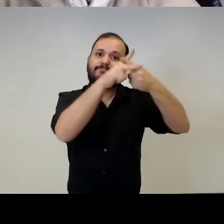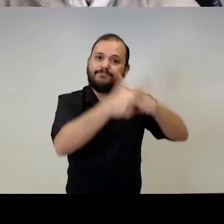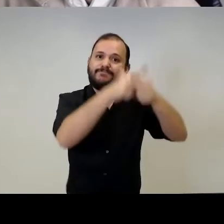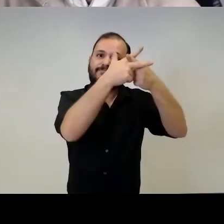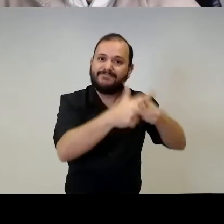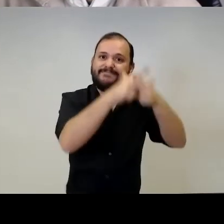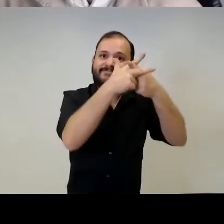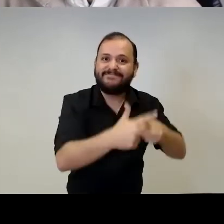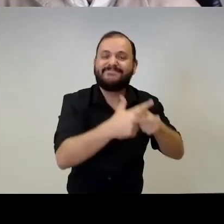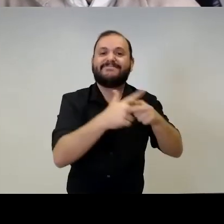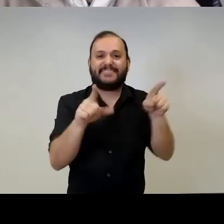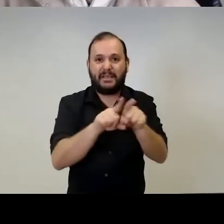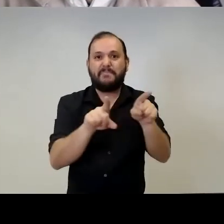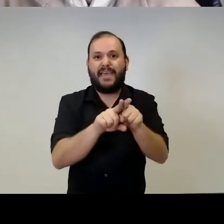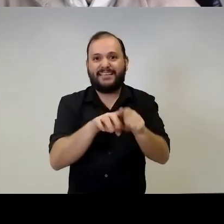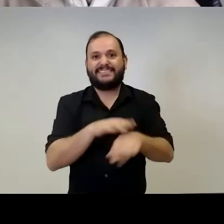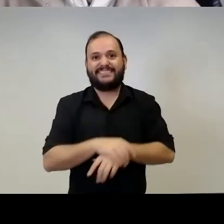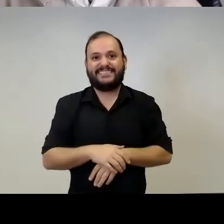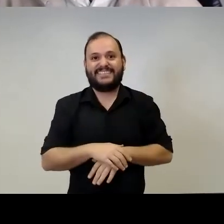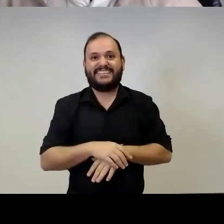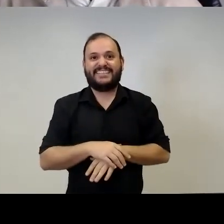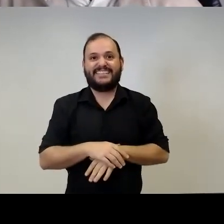an eye-opener.